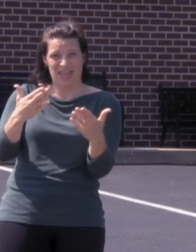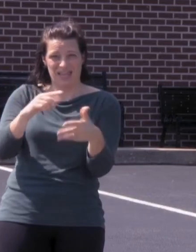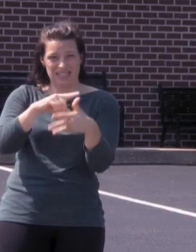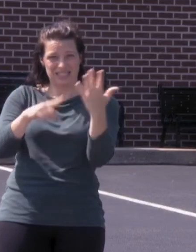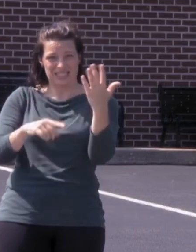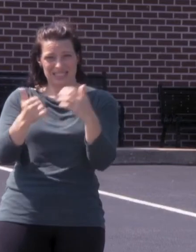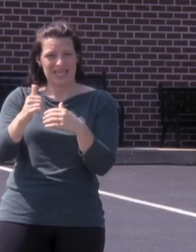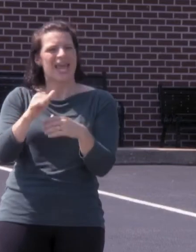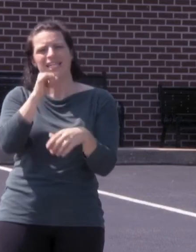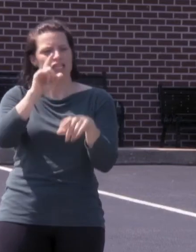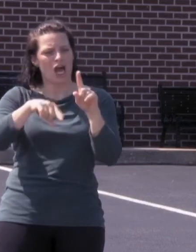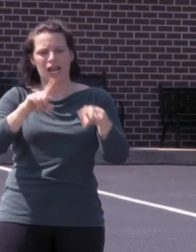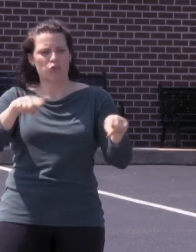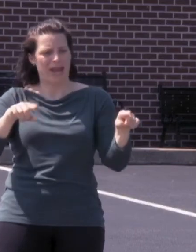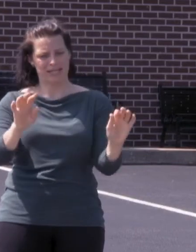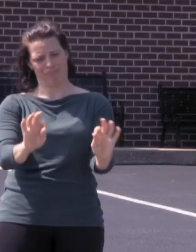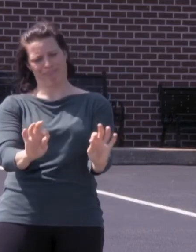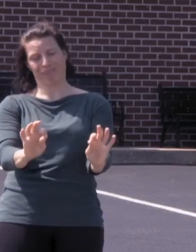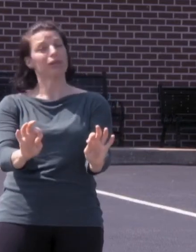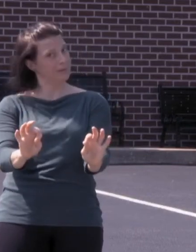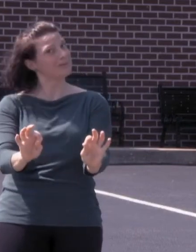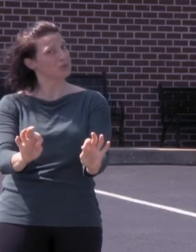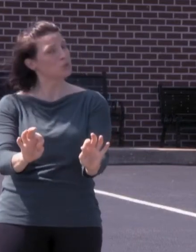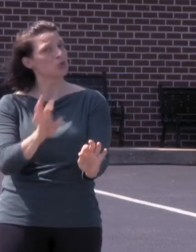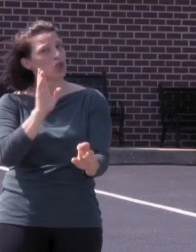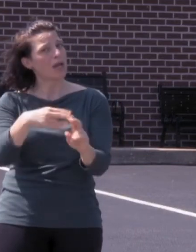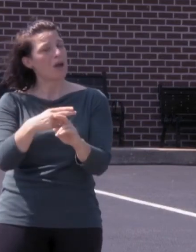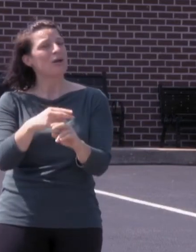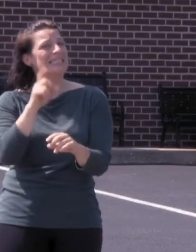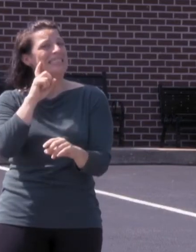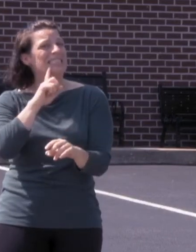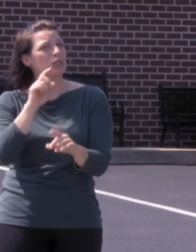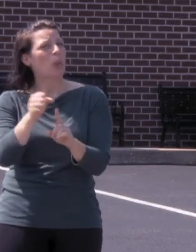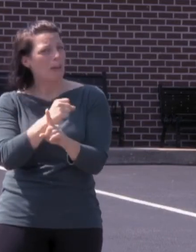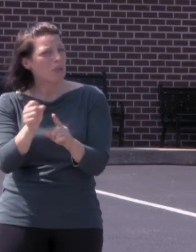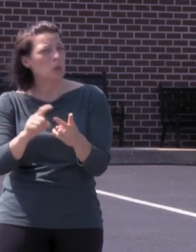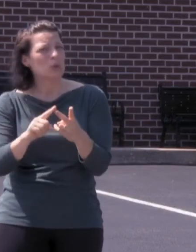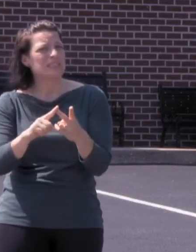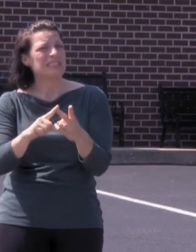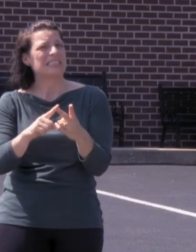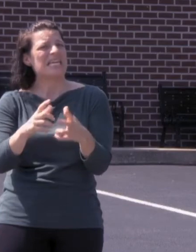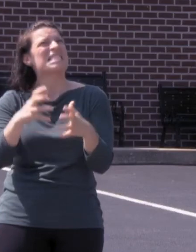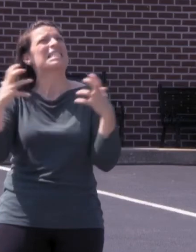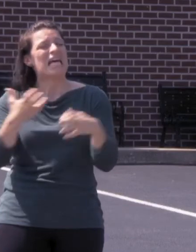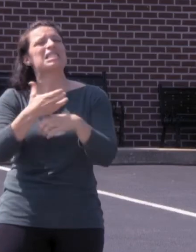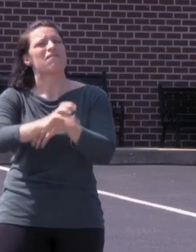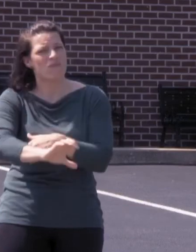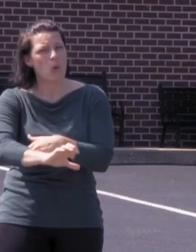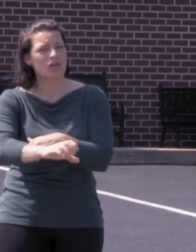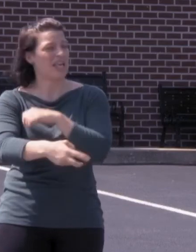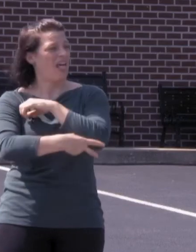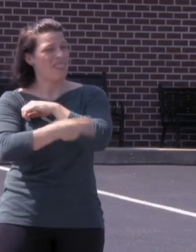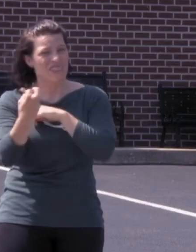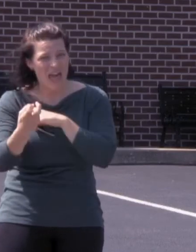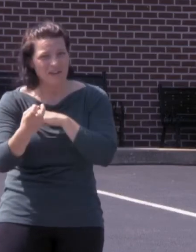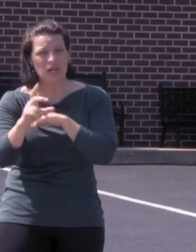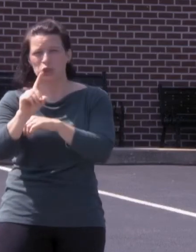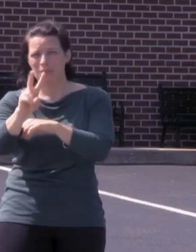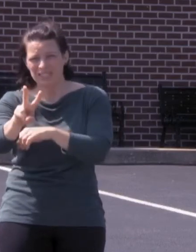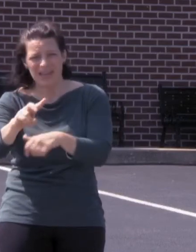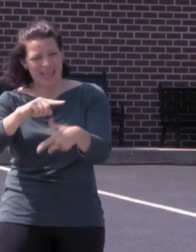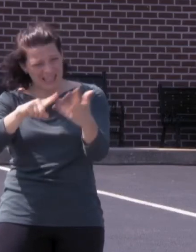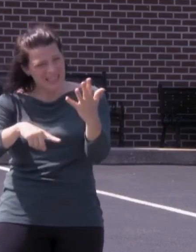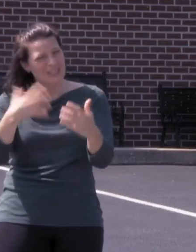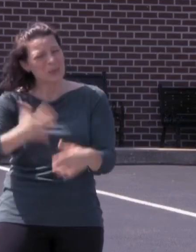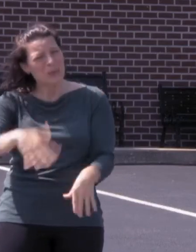it's not any random minor thing. We're talking about sexual abuse, excessive force, theft, domestic violence. These